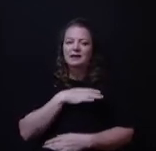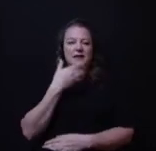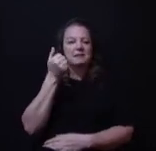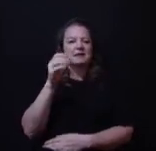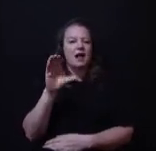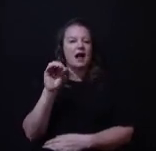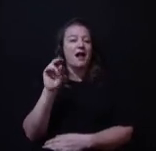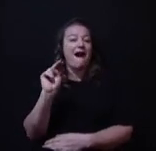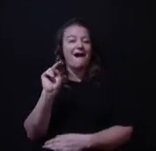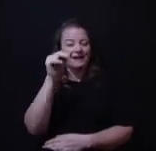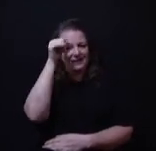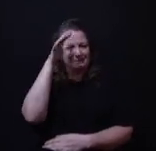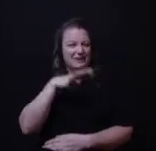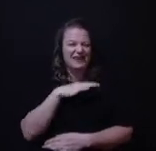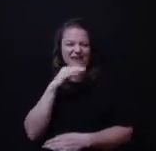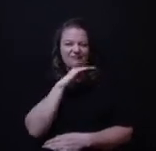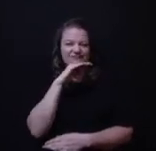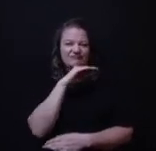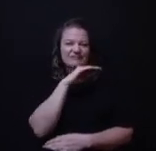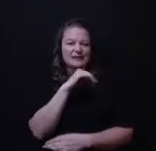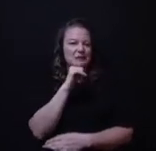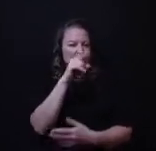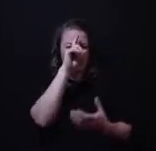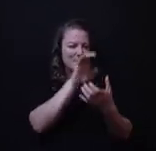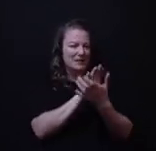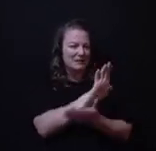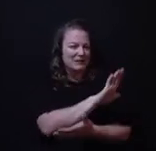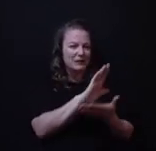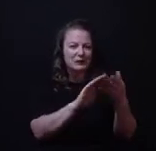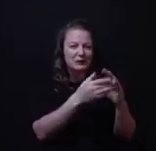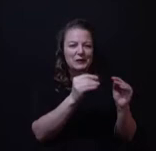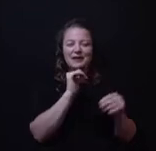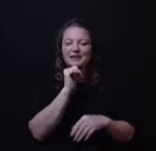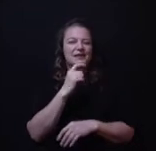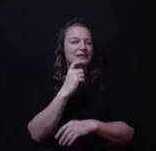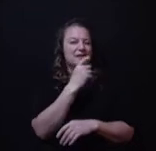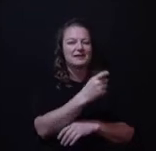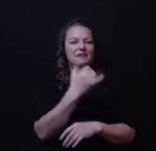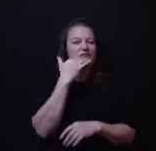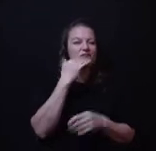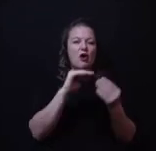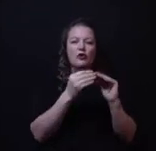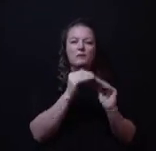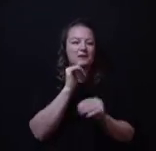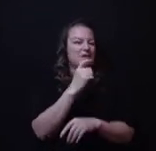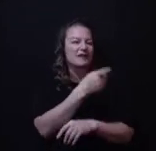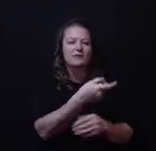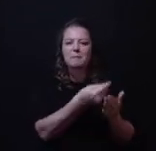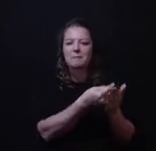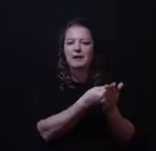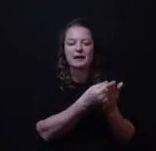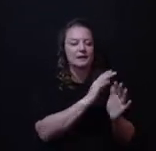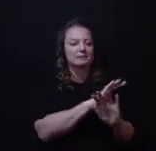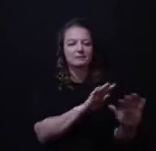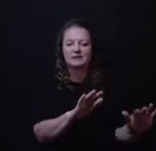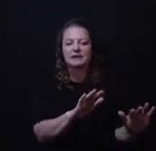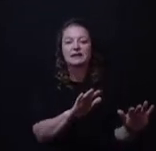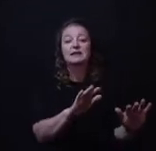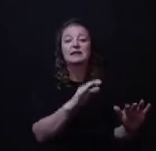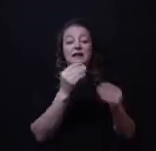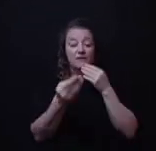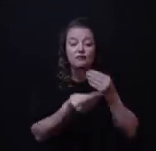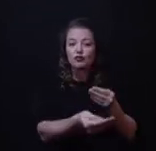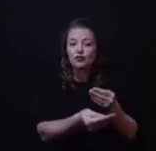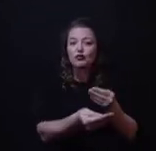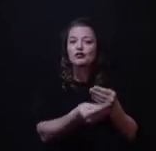So don't believe their story. Don't give them your phone number. Don't give them any money. Feed them, keep them warm, make